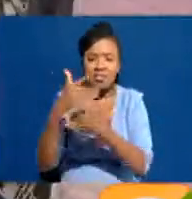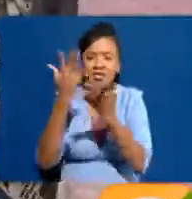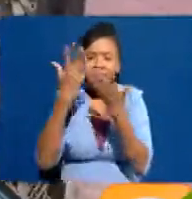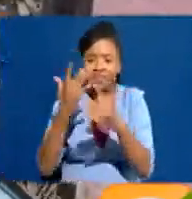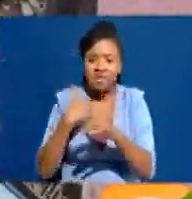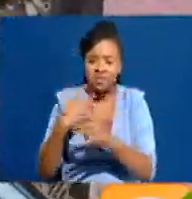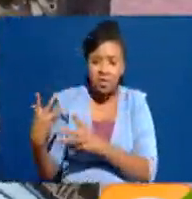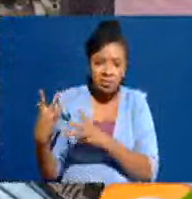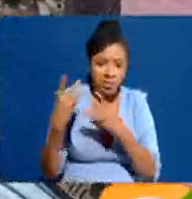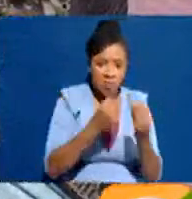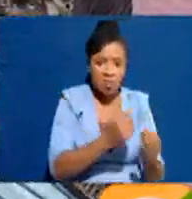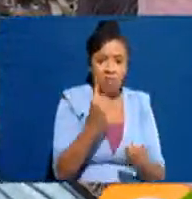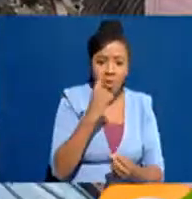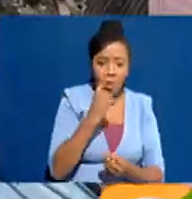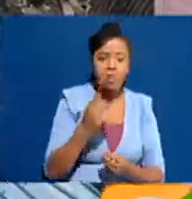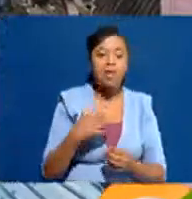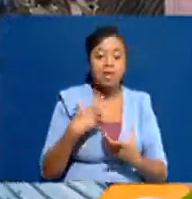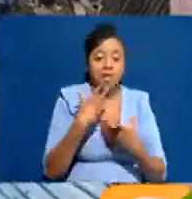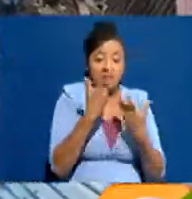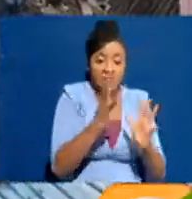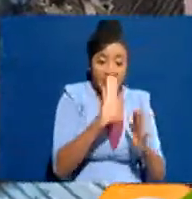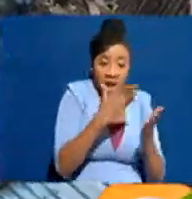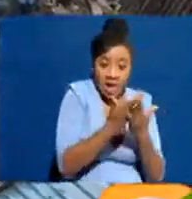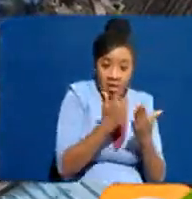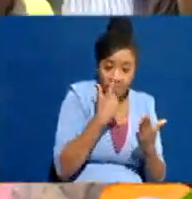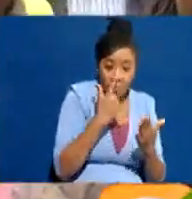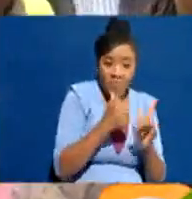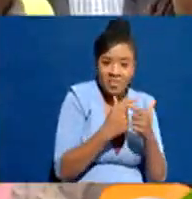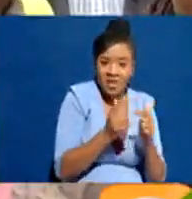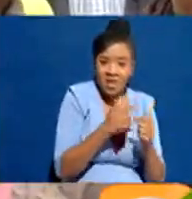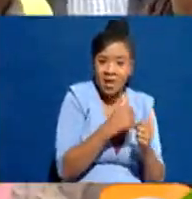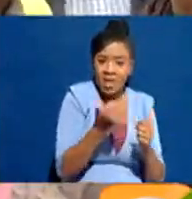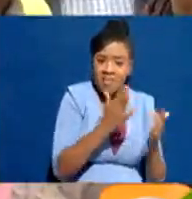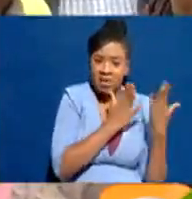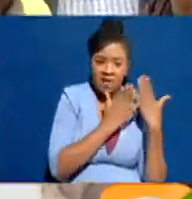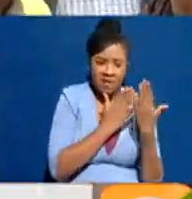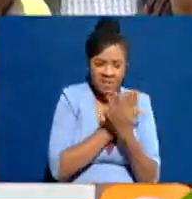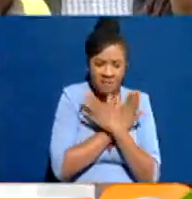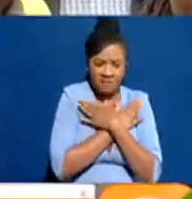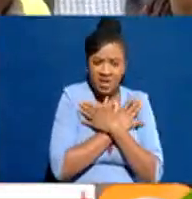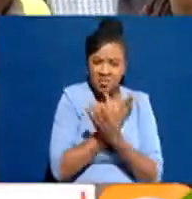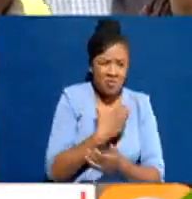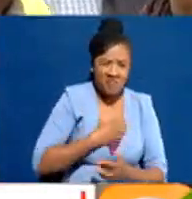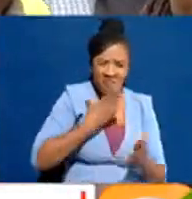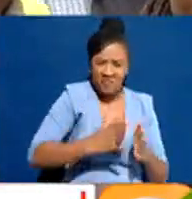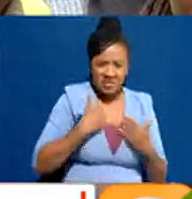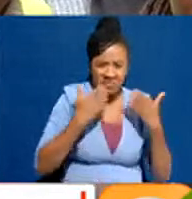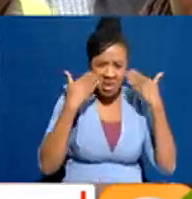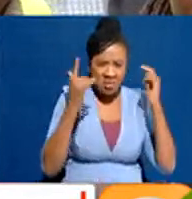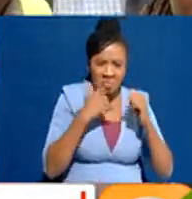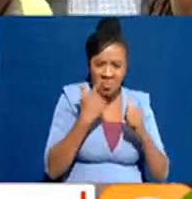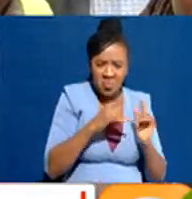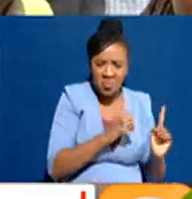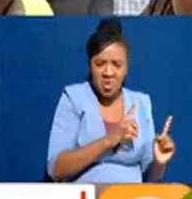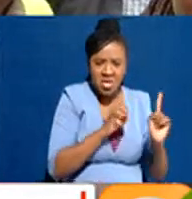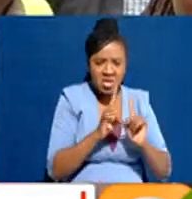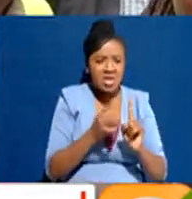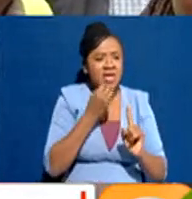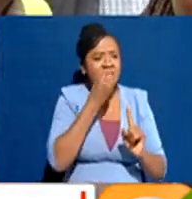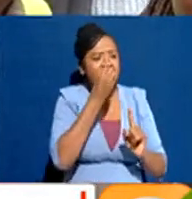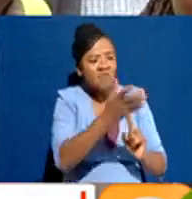was asked to go back to the junction and to his death. Fika sijui ni mgeni gani alikuwa kwa aliambia fundi